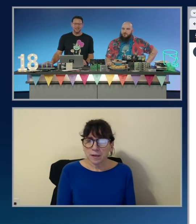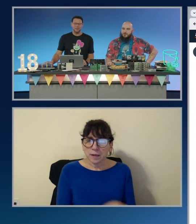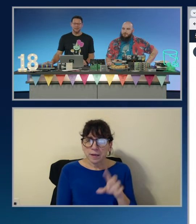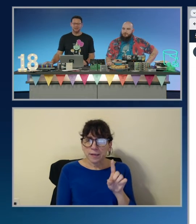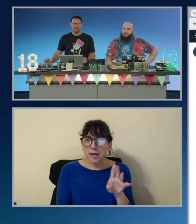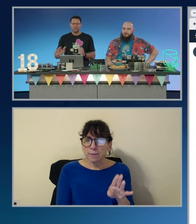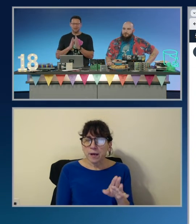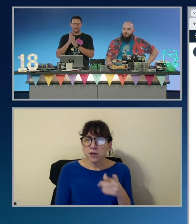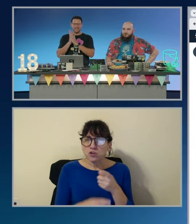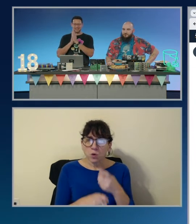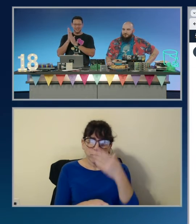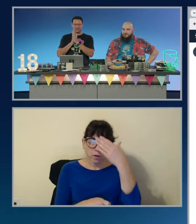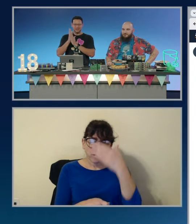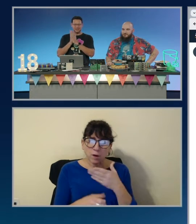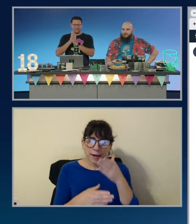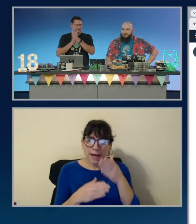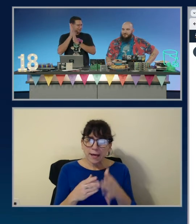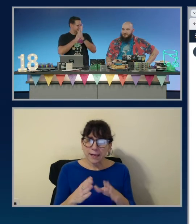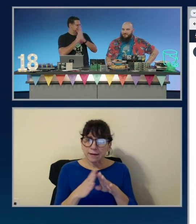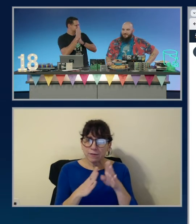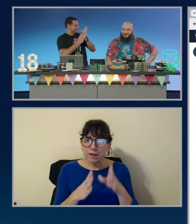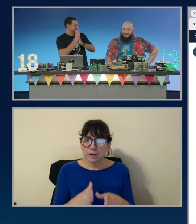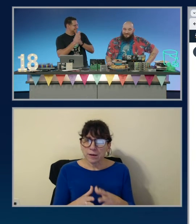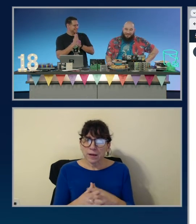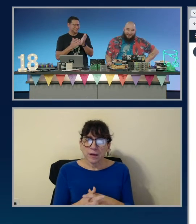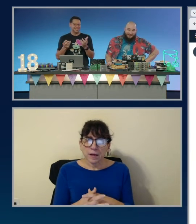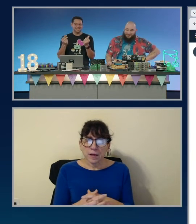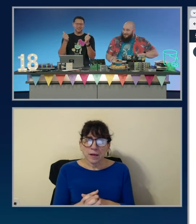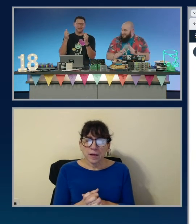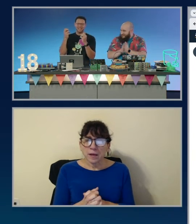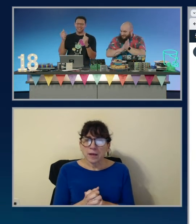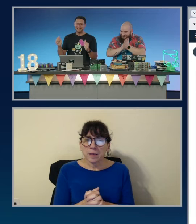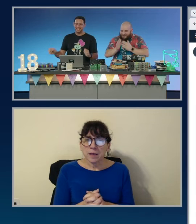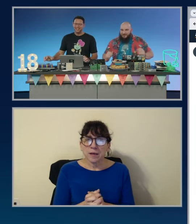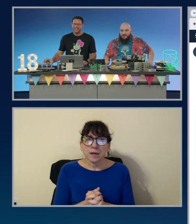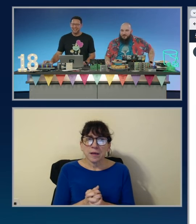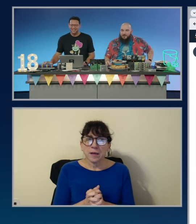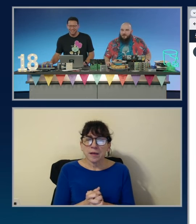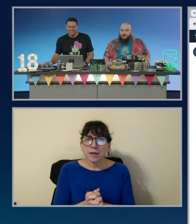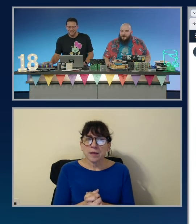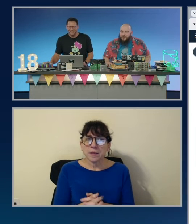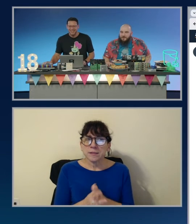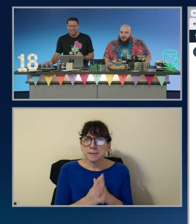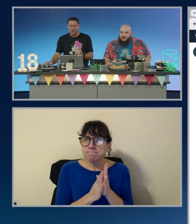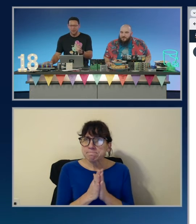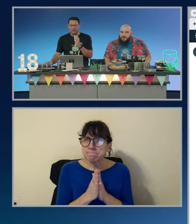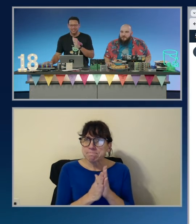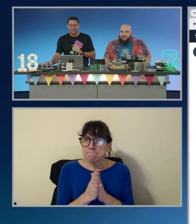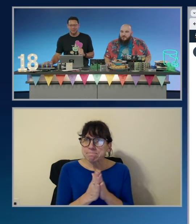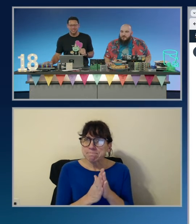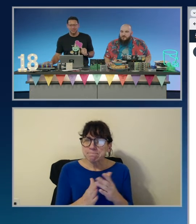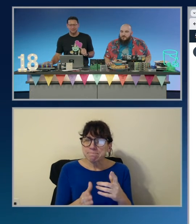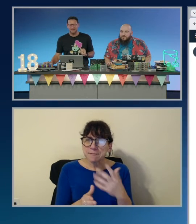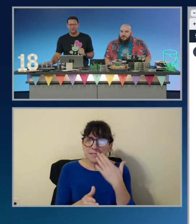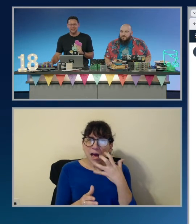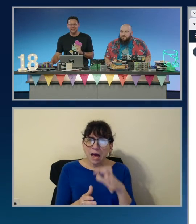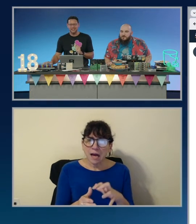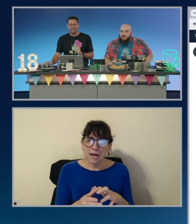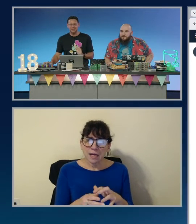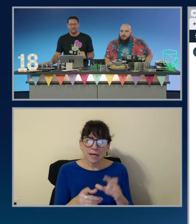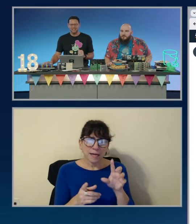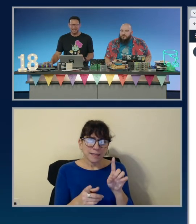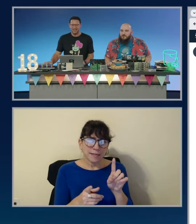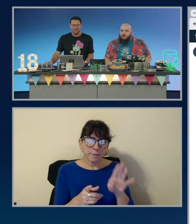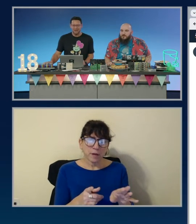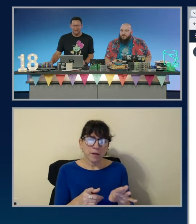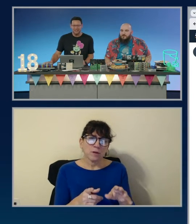front-end developer. Rubs hands together gleefully. That's this. It's so hot. Okay. Oh, a database joke for a front-end